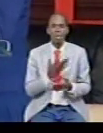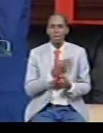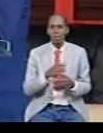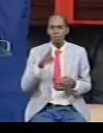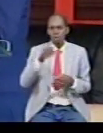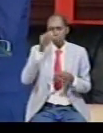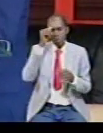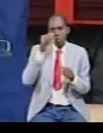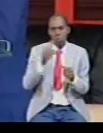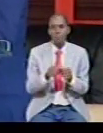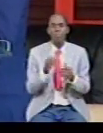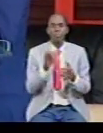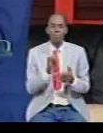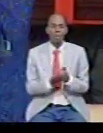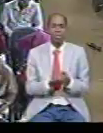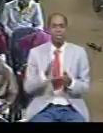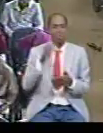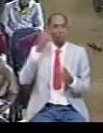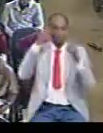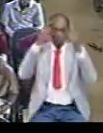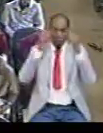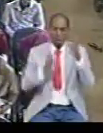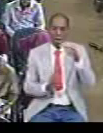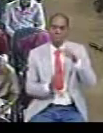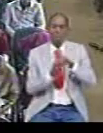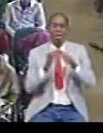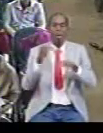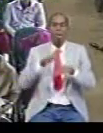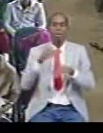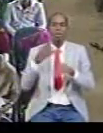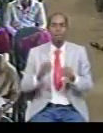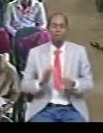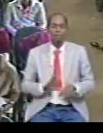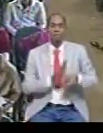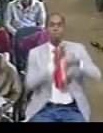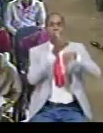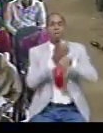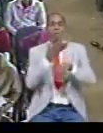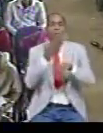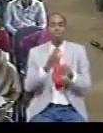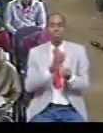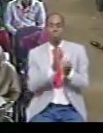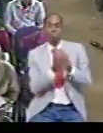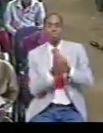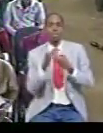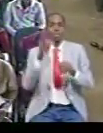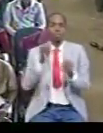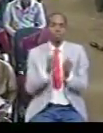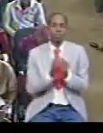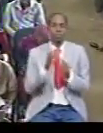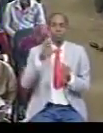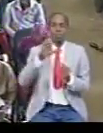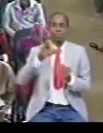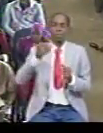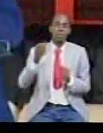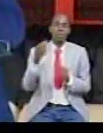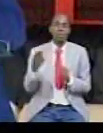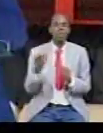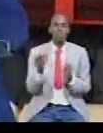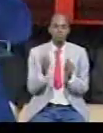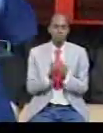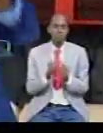he appeared on the Mount of Transfiguration with Elijah, with the Lord Jesus Christ, because